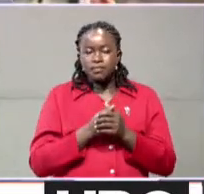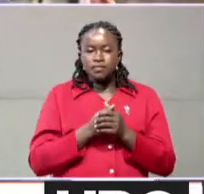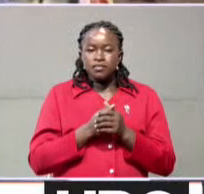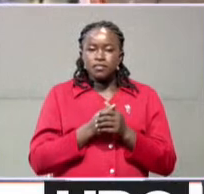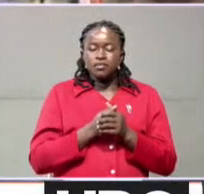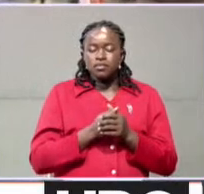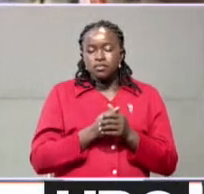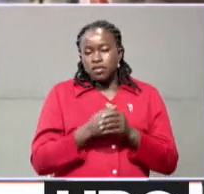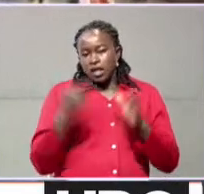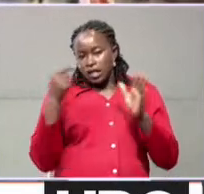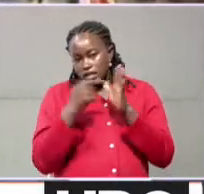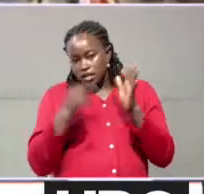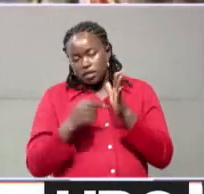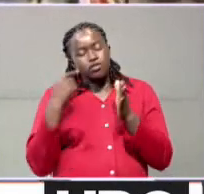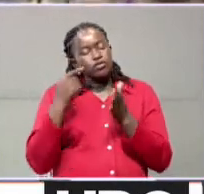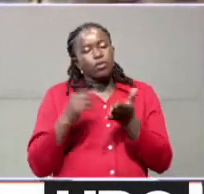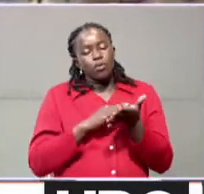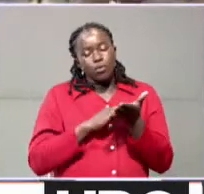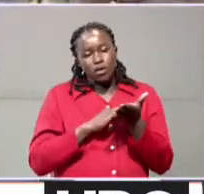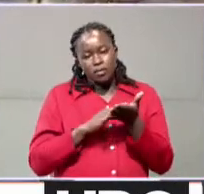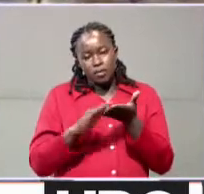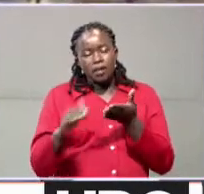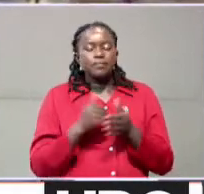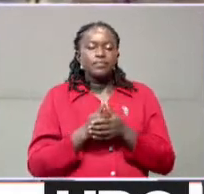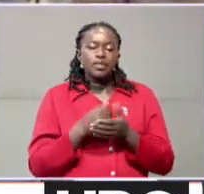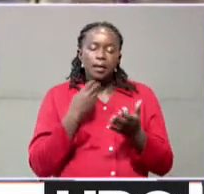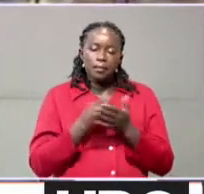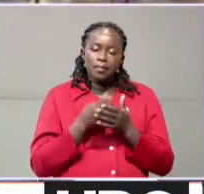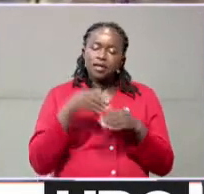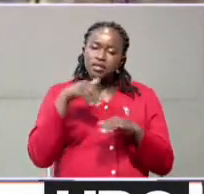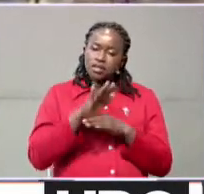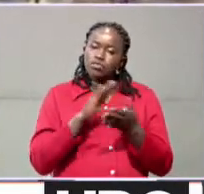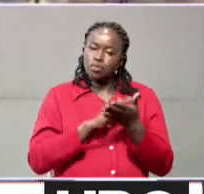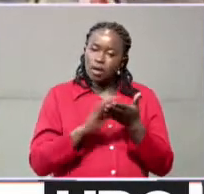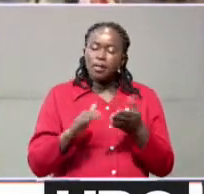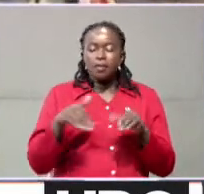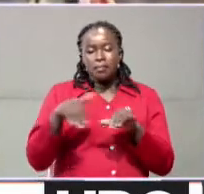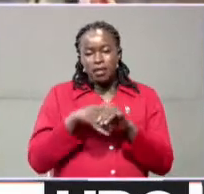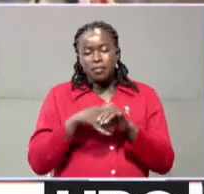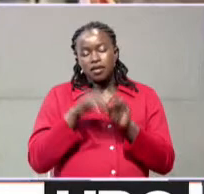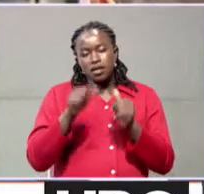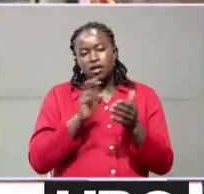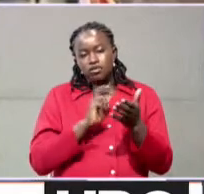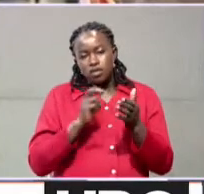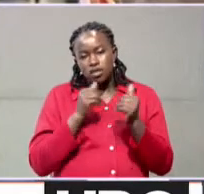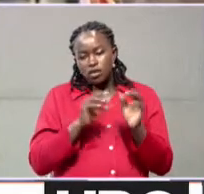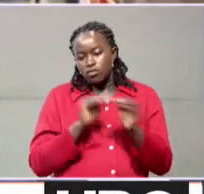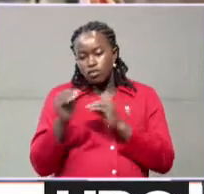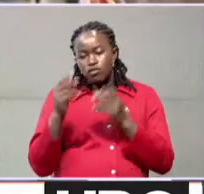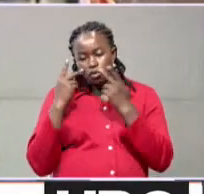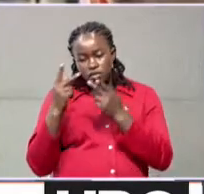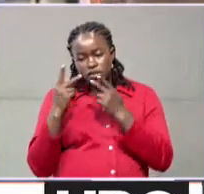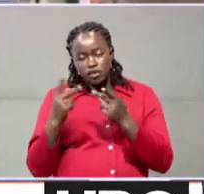at the details of ohima the man is sent to hoyma are there members can you read let me go to our observations